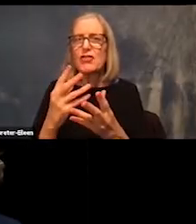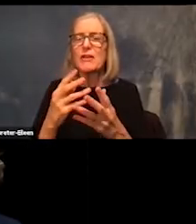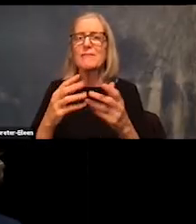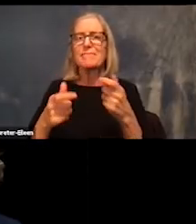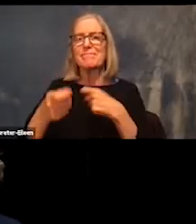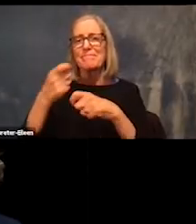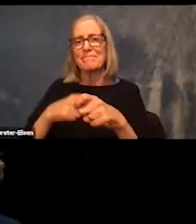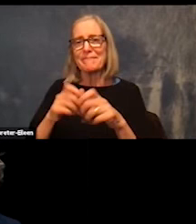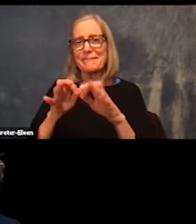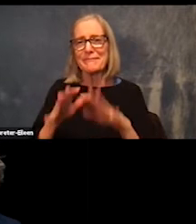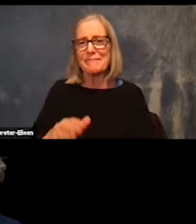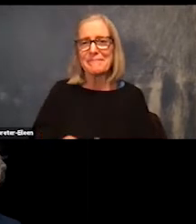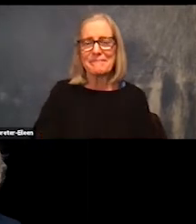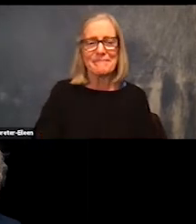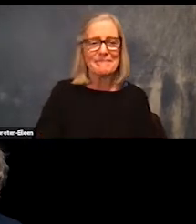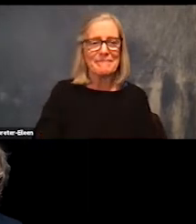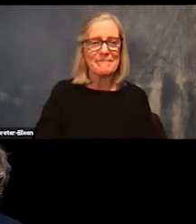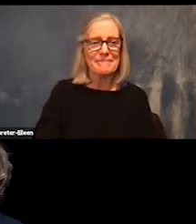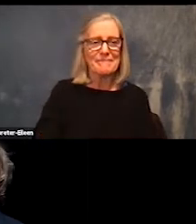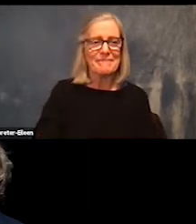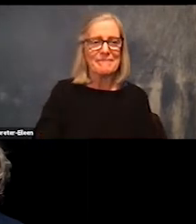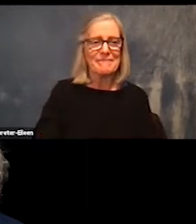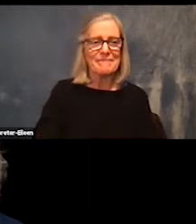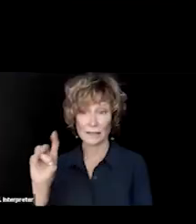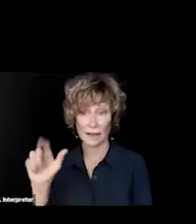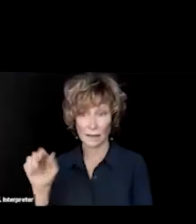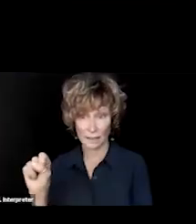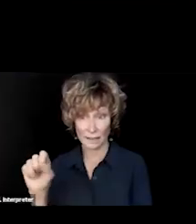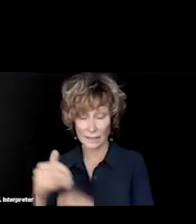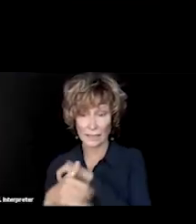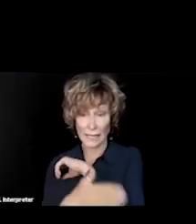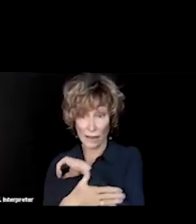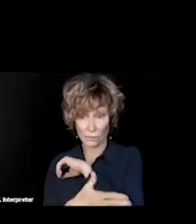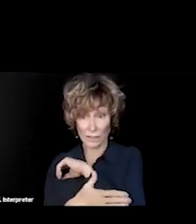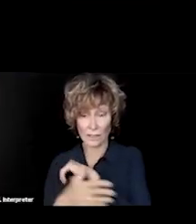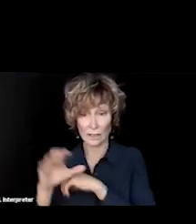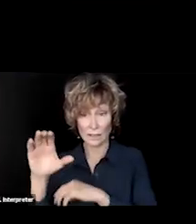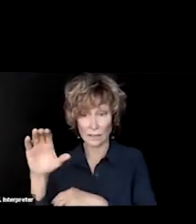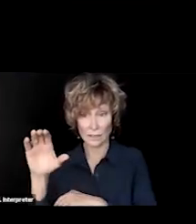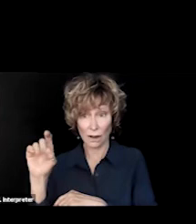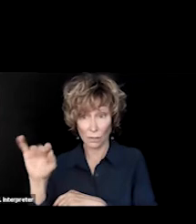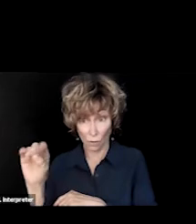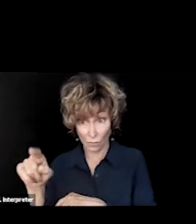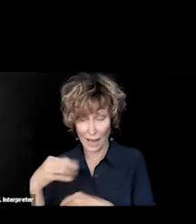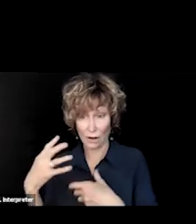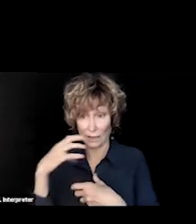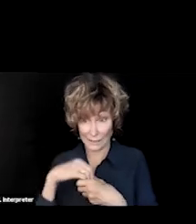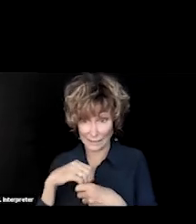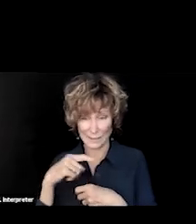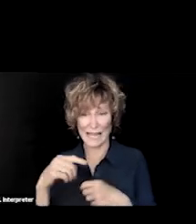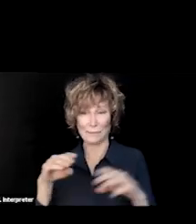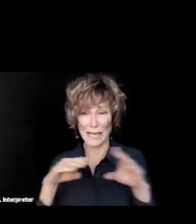a 4th grader with autism in Douglas County, Colorado. He exhibited problematic behaviors, screaming